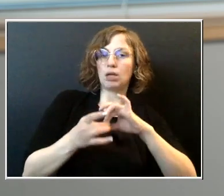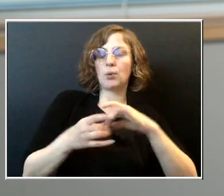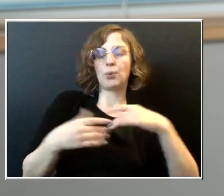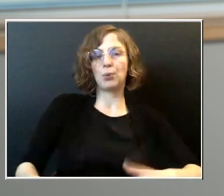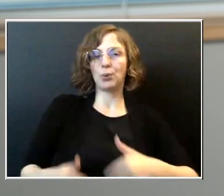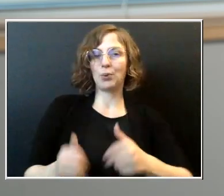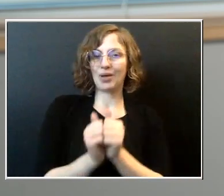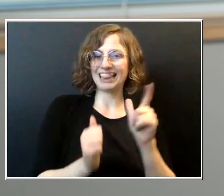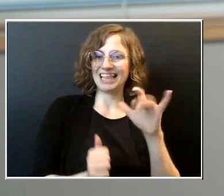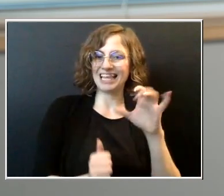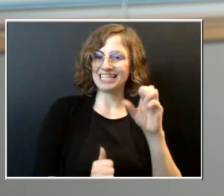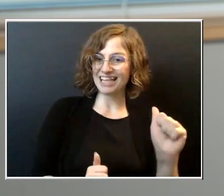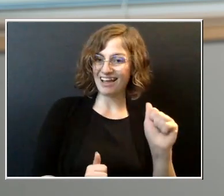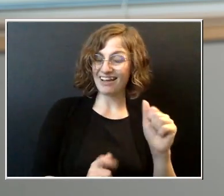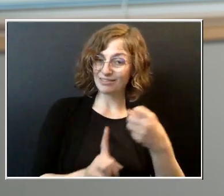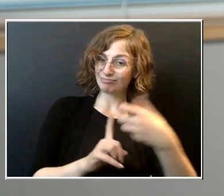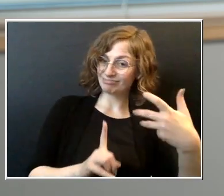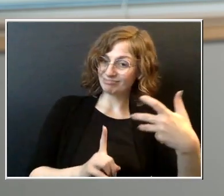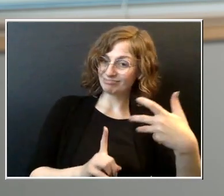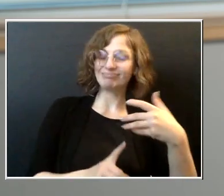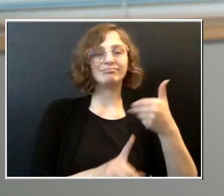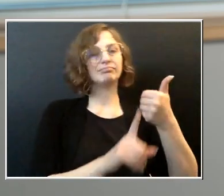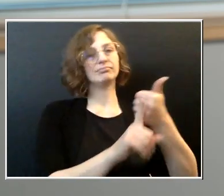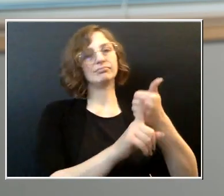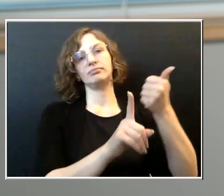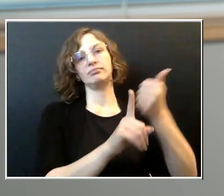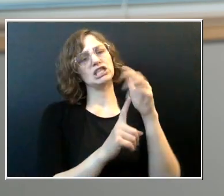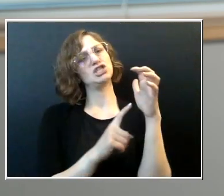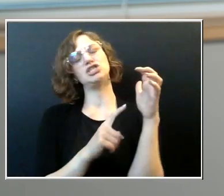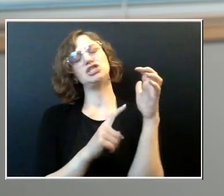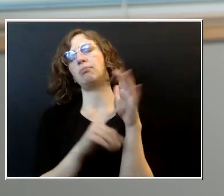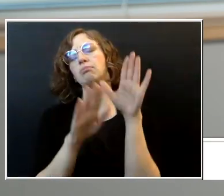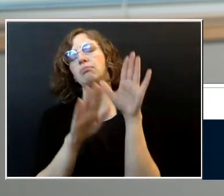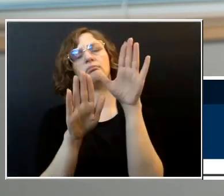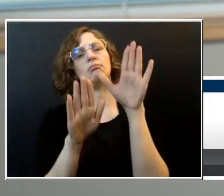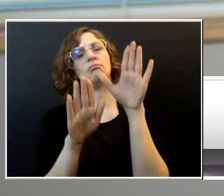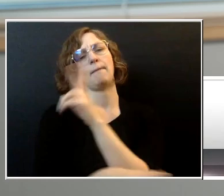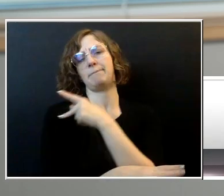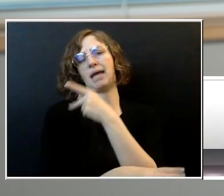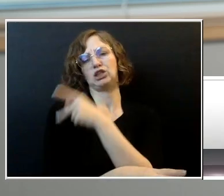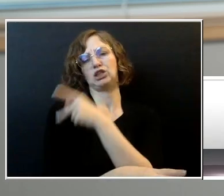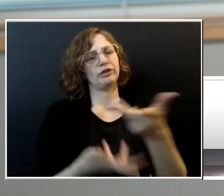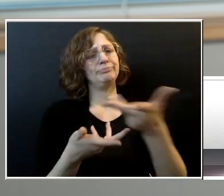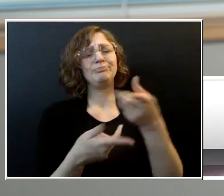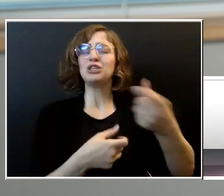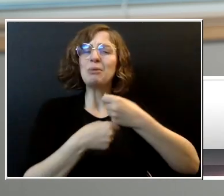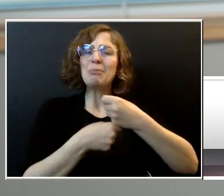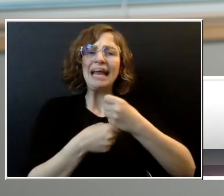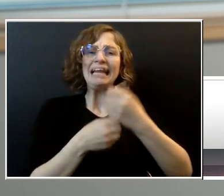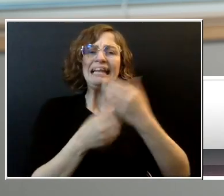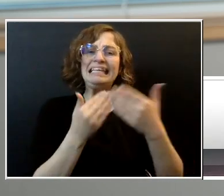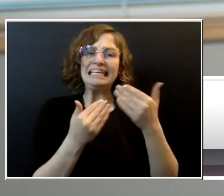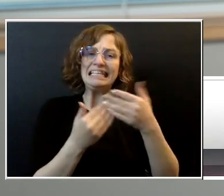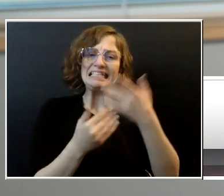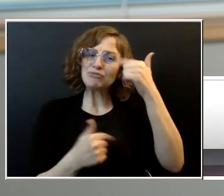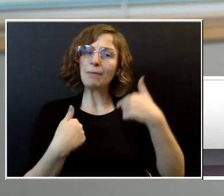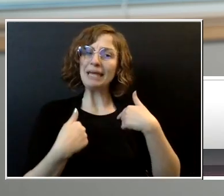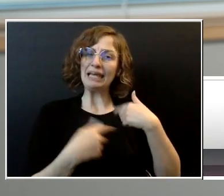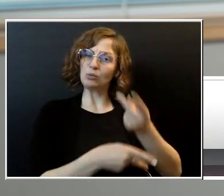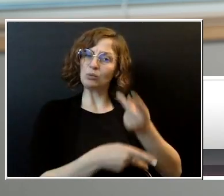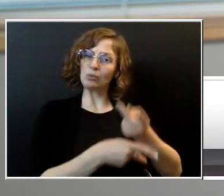Oh, she is a dream patient to work with. She made it so easy for me to take the best care of her because she's